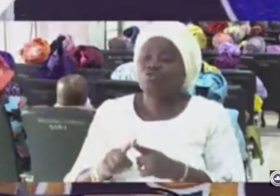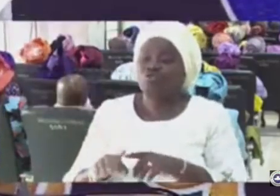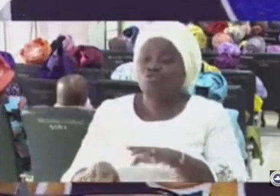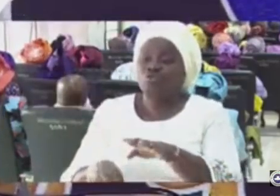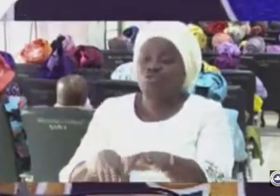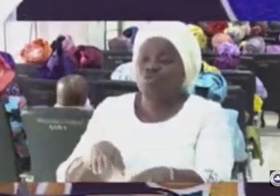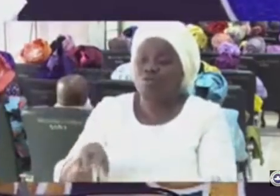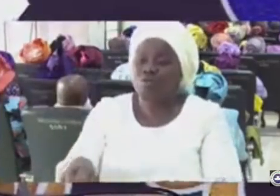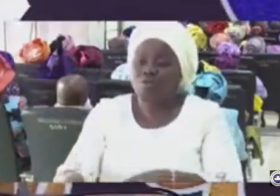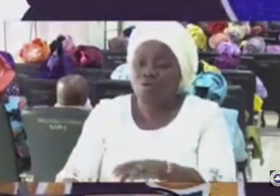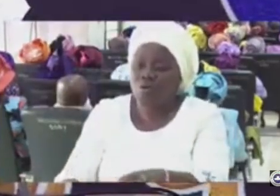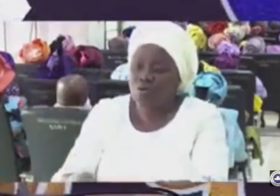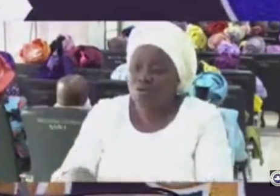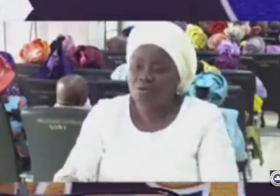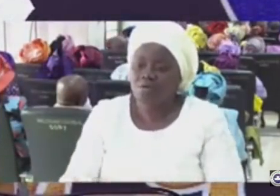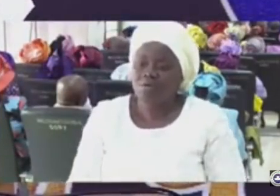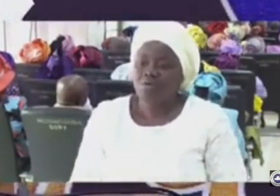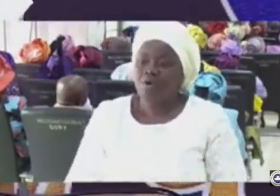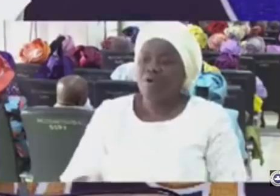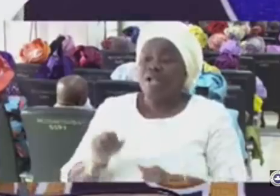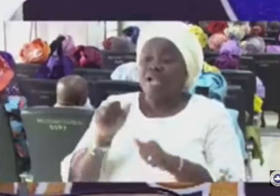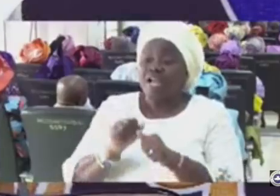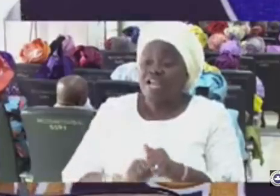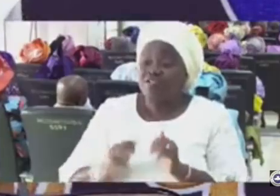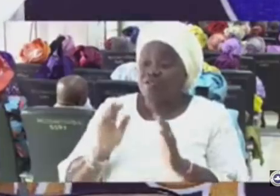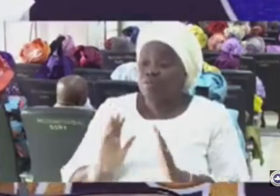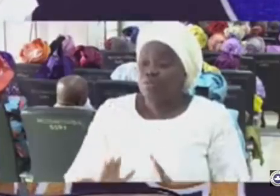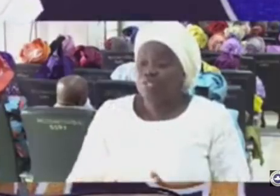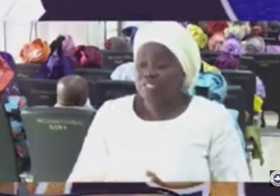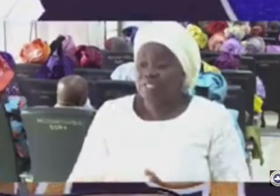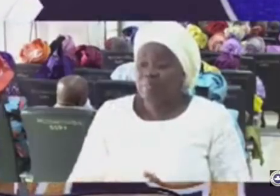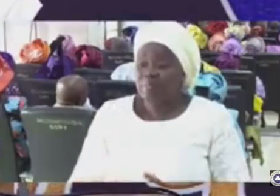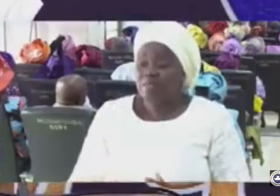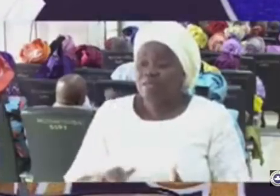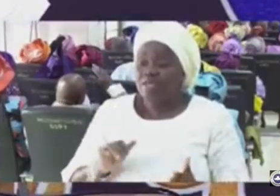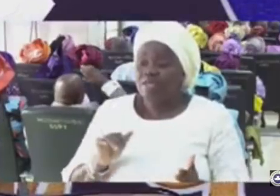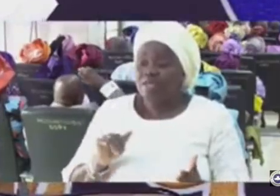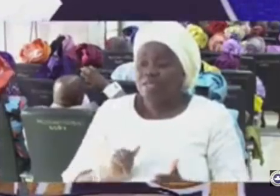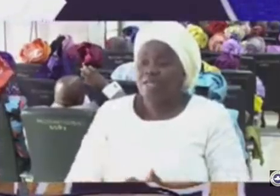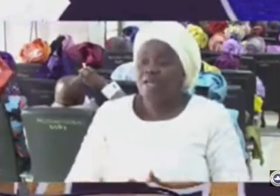have been third came second. The one who would have had no better came third.